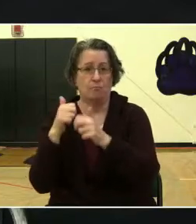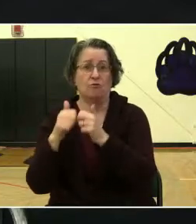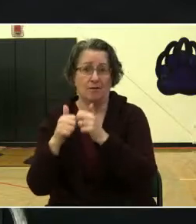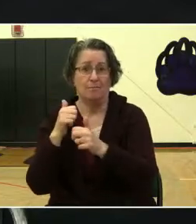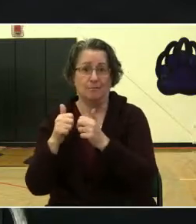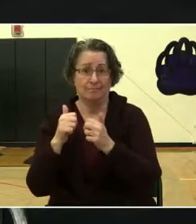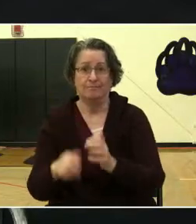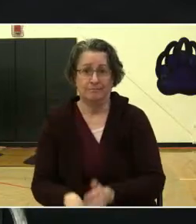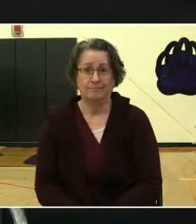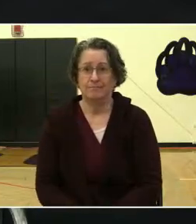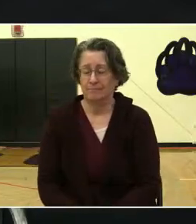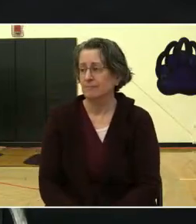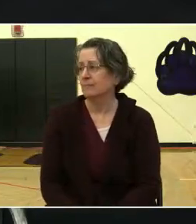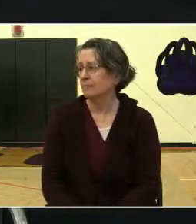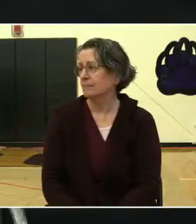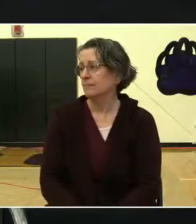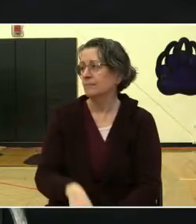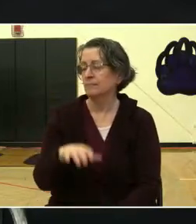Duncan